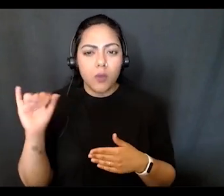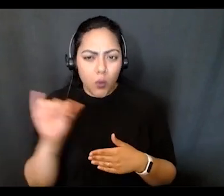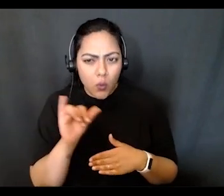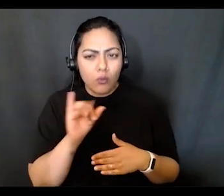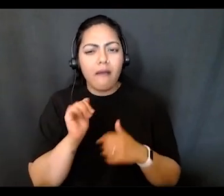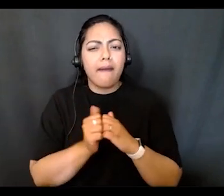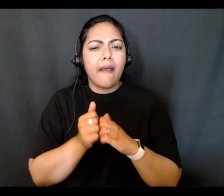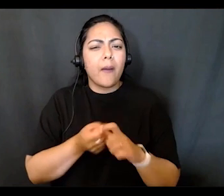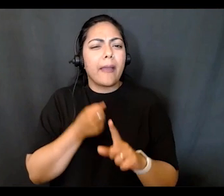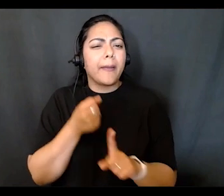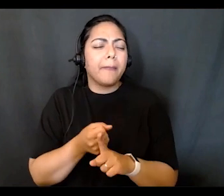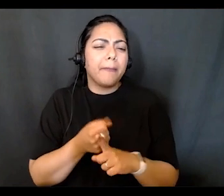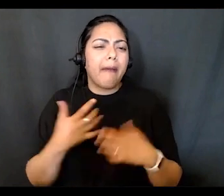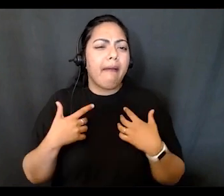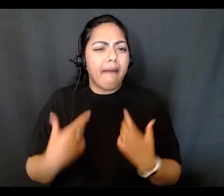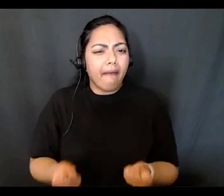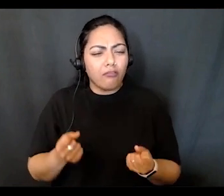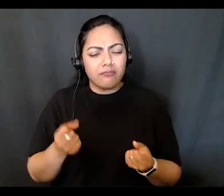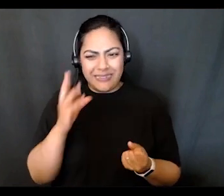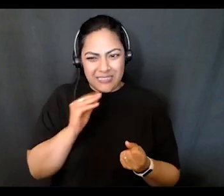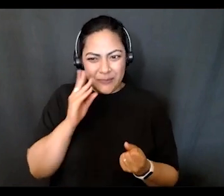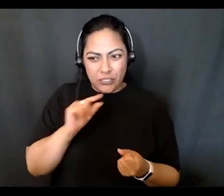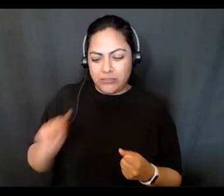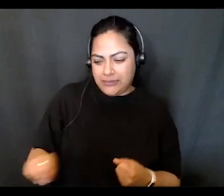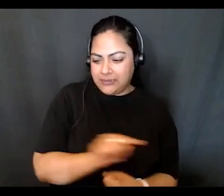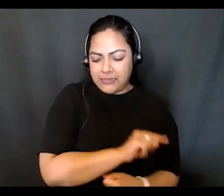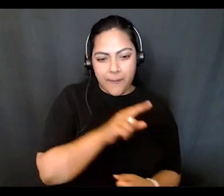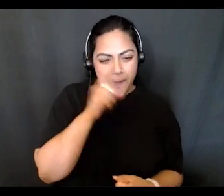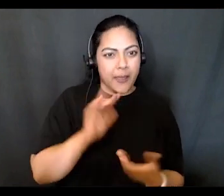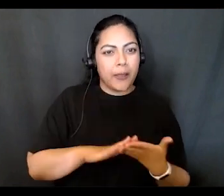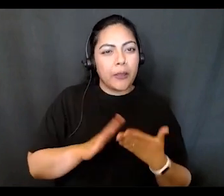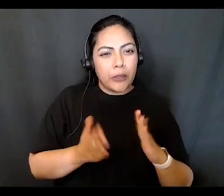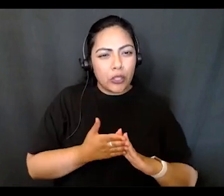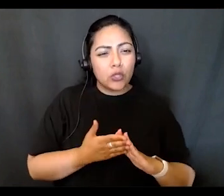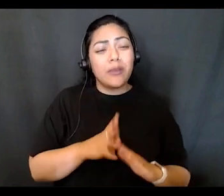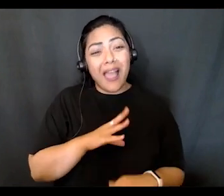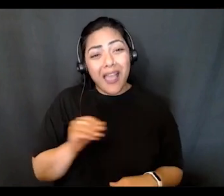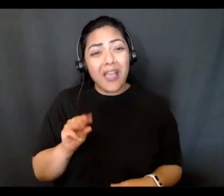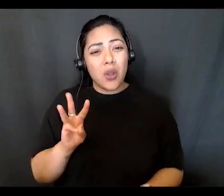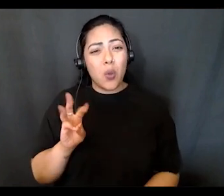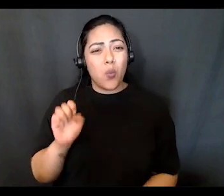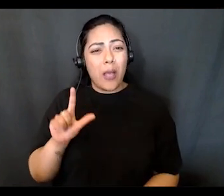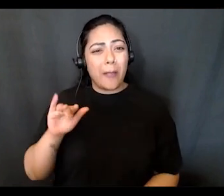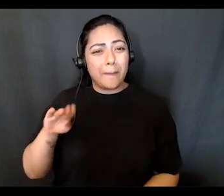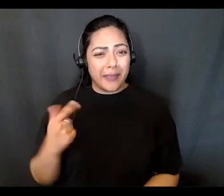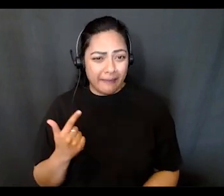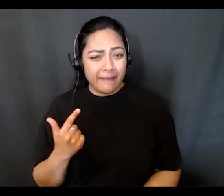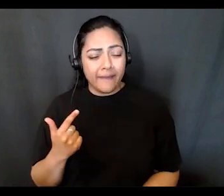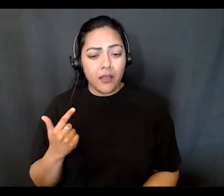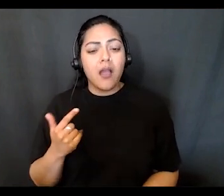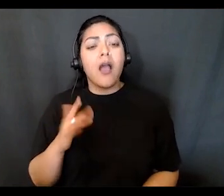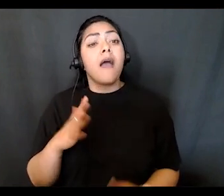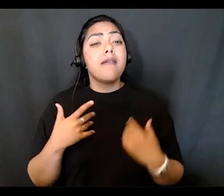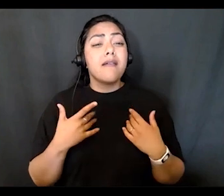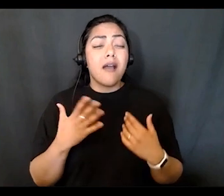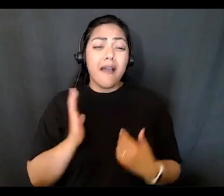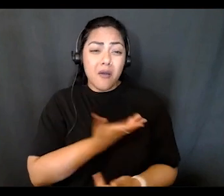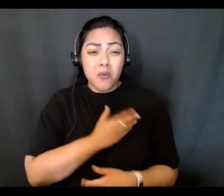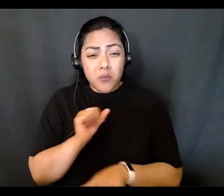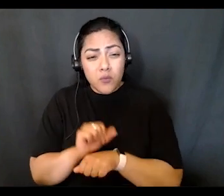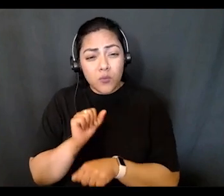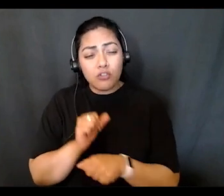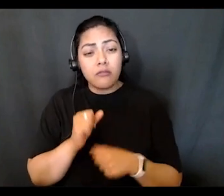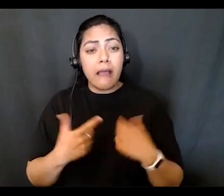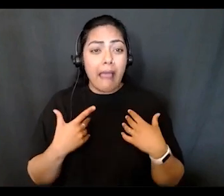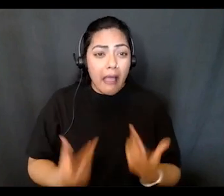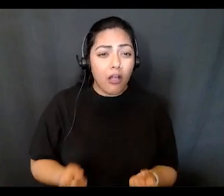is experienced in communities, and not just health, but also well-being. So in a lot of our work on health inequities and health